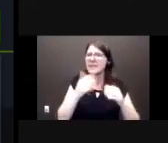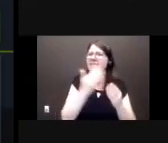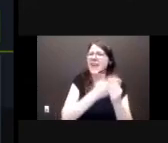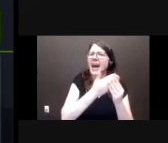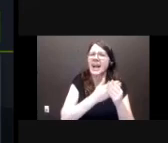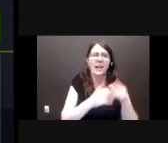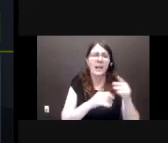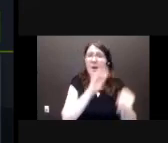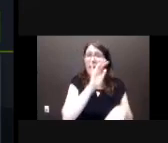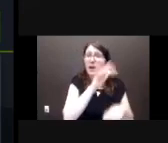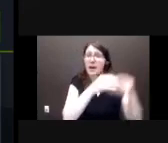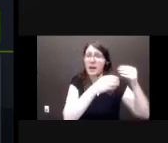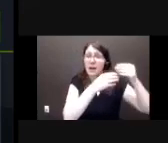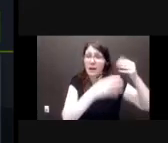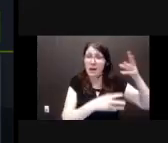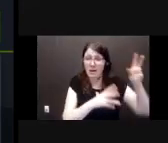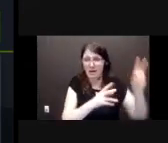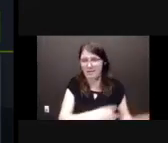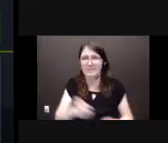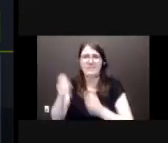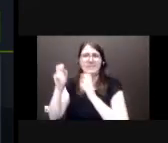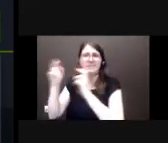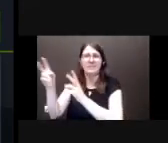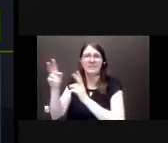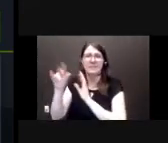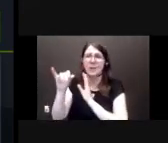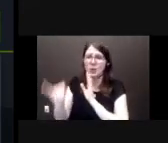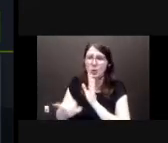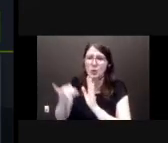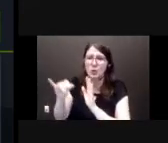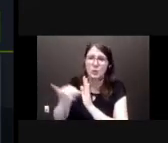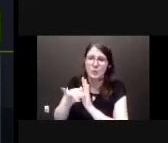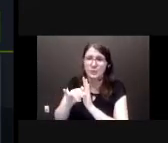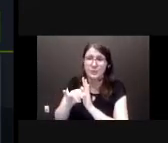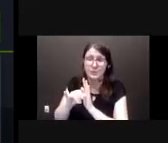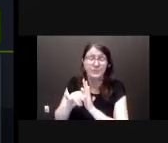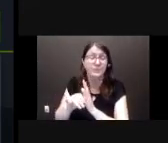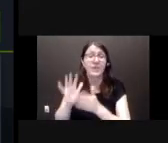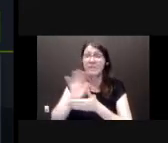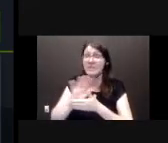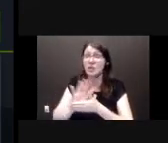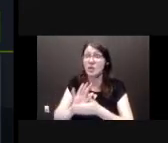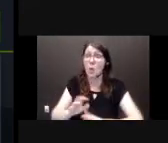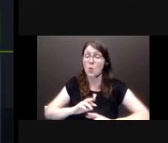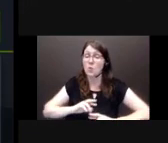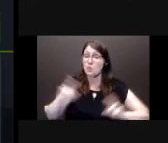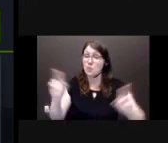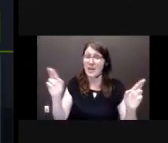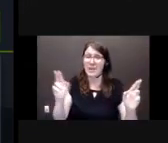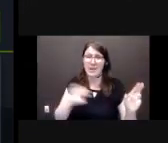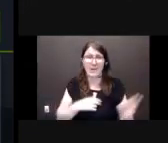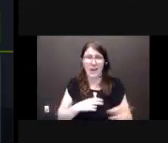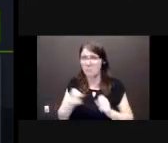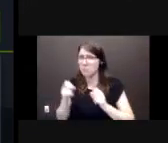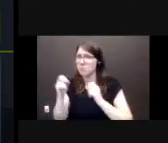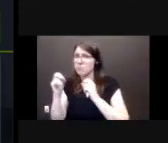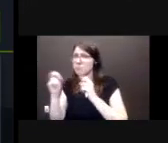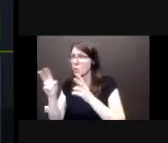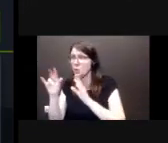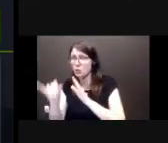product is ready, you can use the final video anywhere, and this project will be saved on your computer, and you can revisit it at any time.